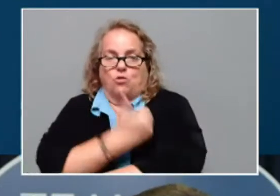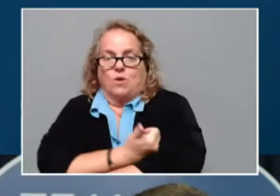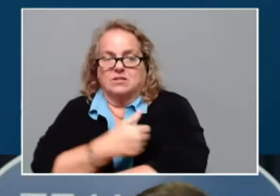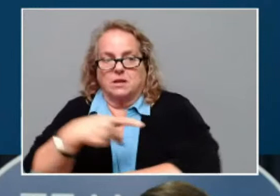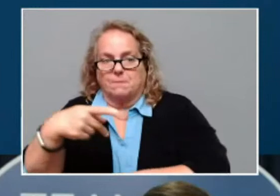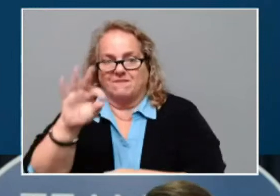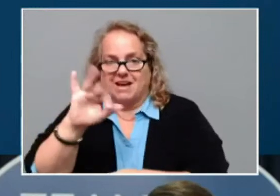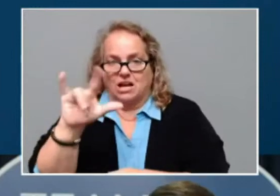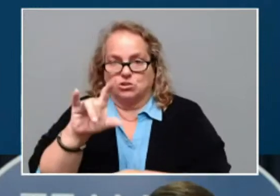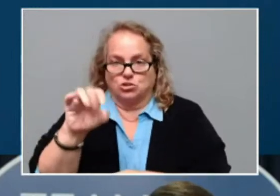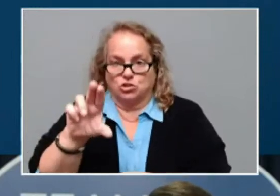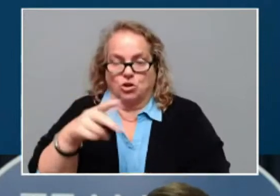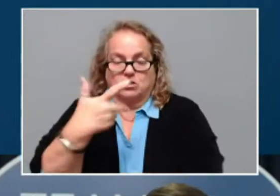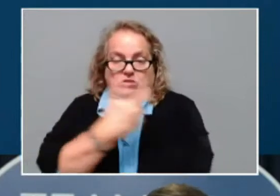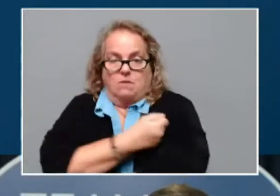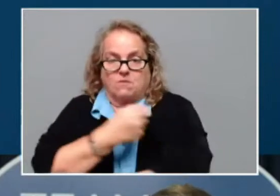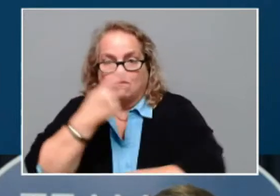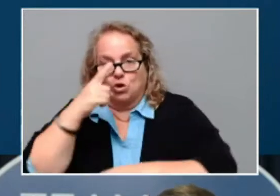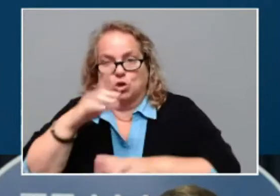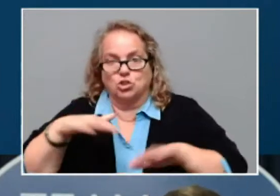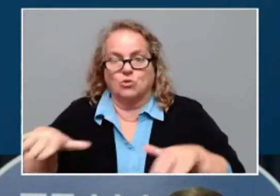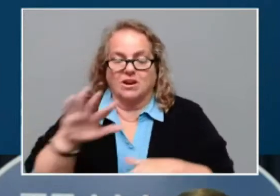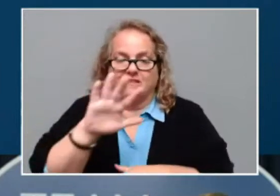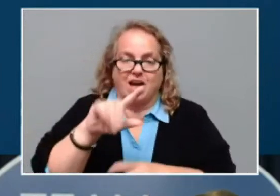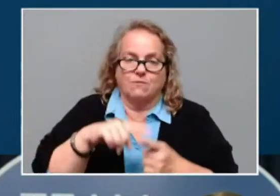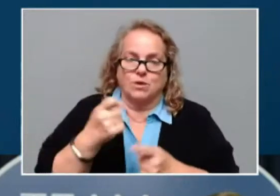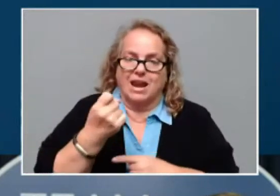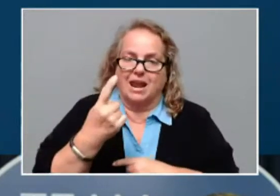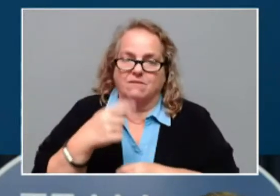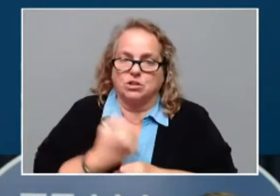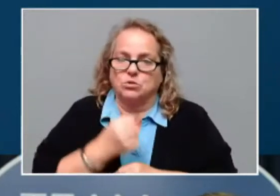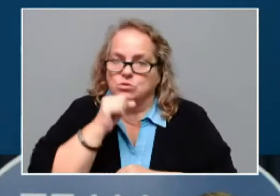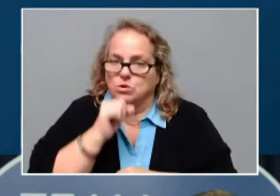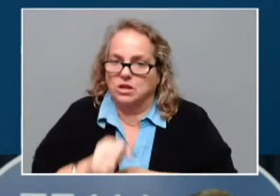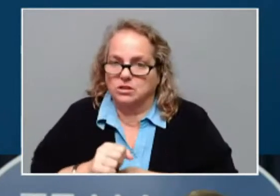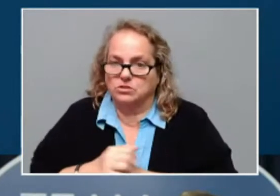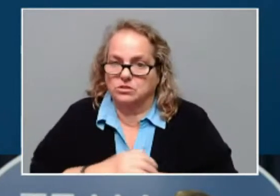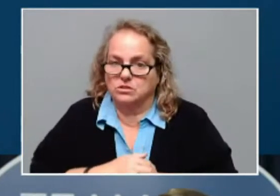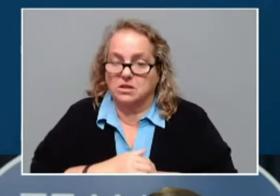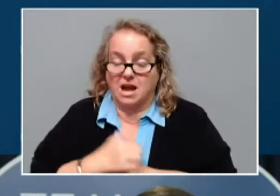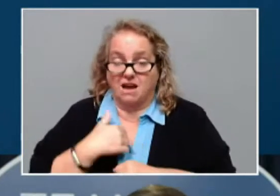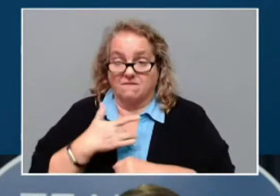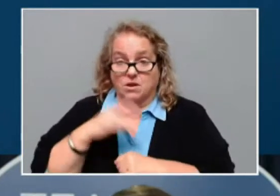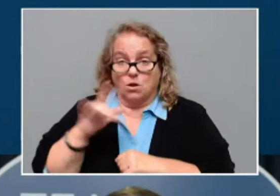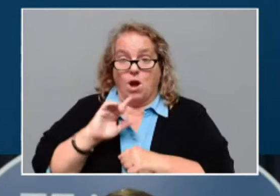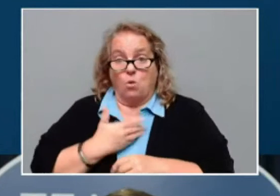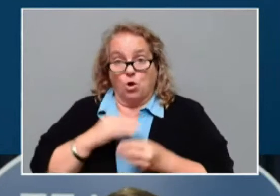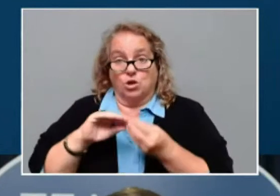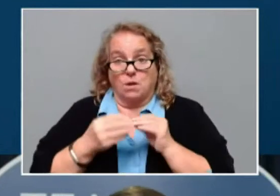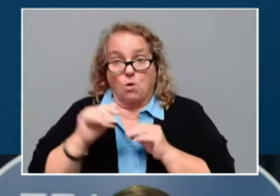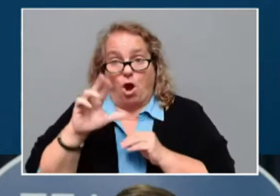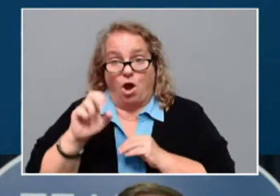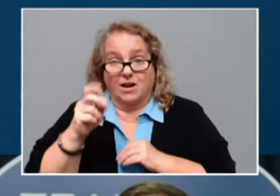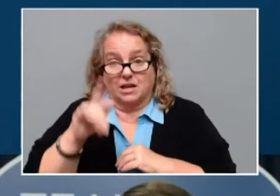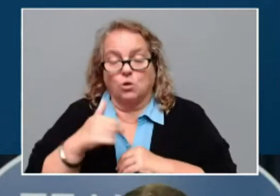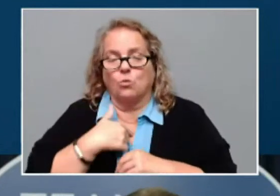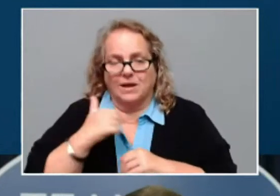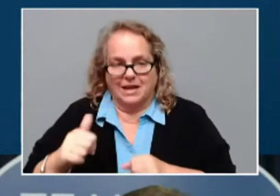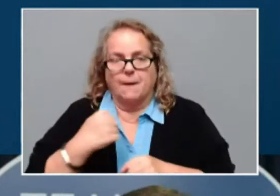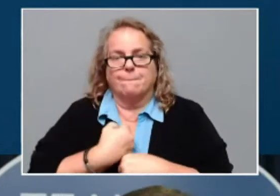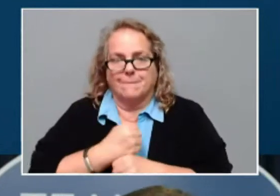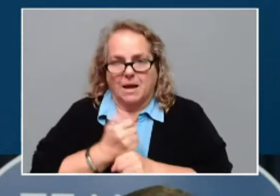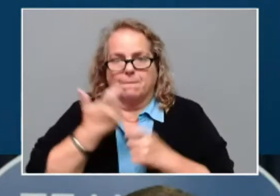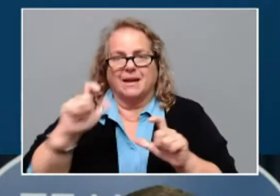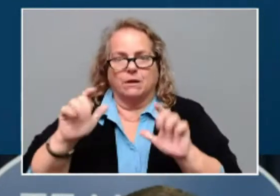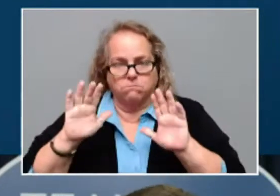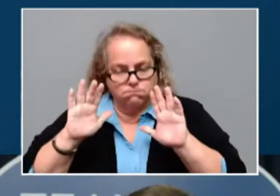children 5 to 11 years of age. I believe where our numbers are in Kentucky, if we can make a big push when this comes out, as well